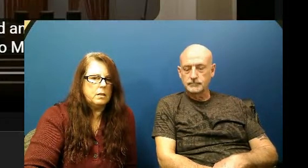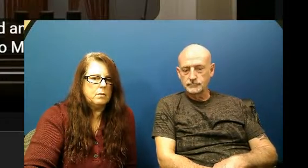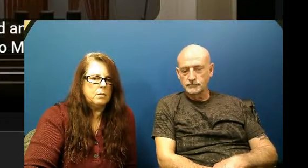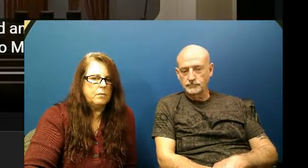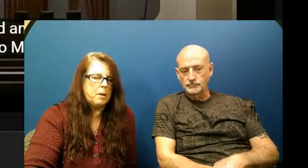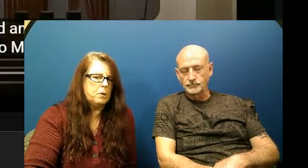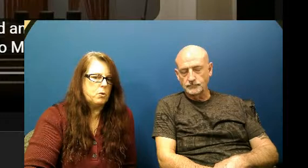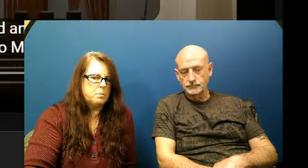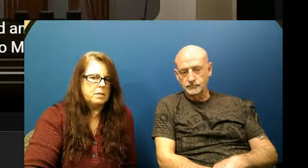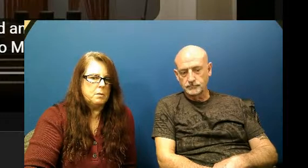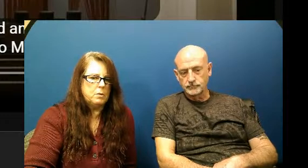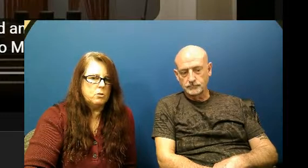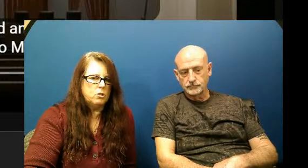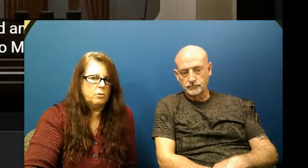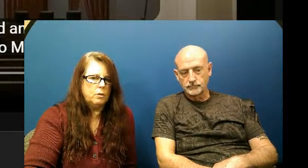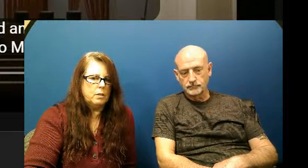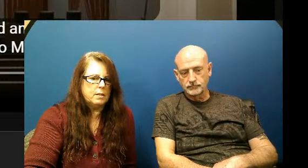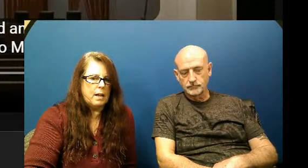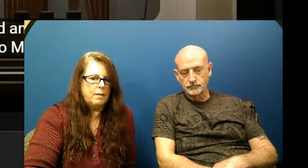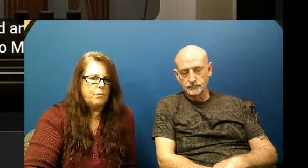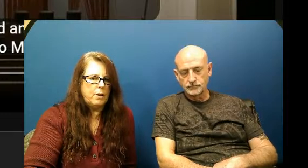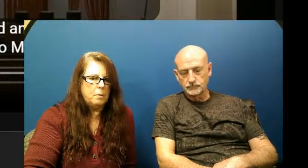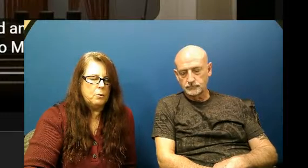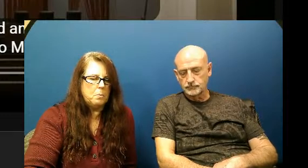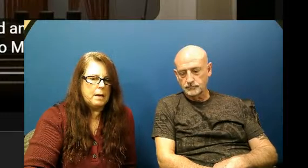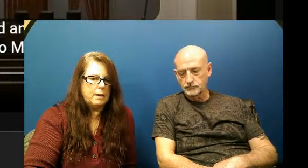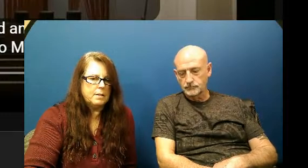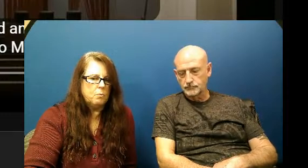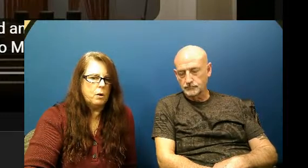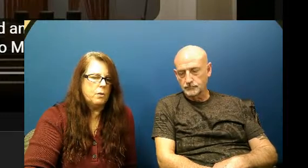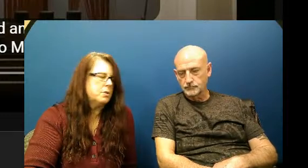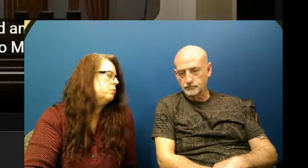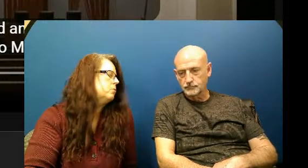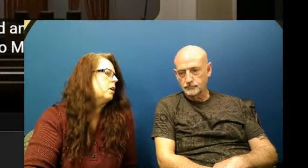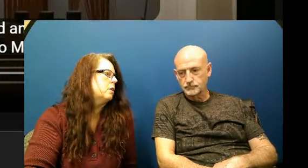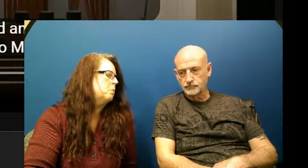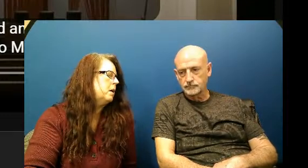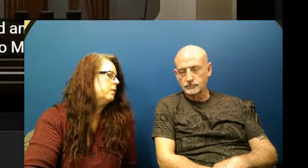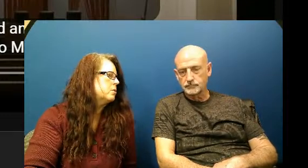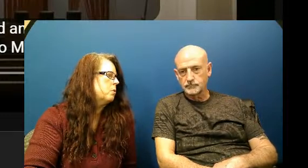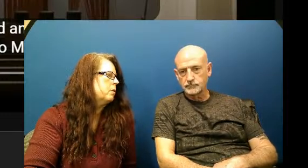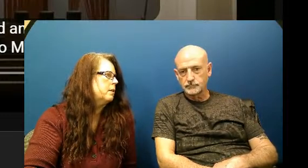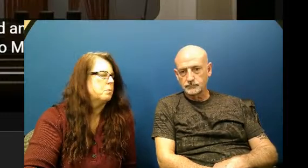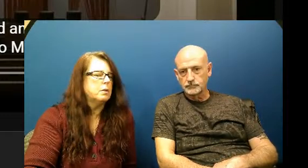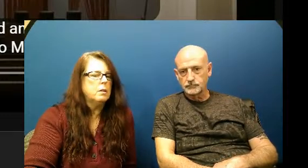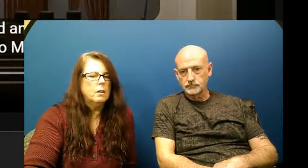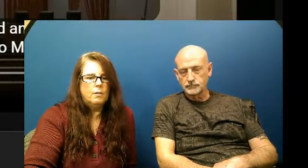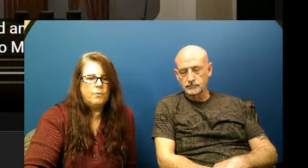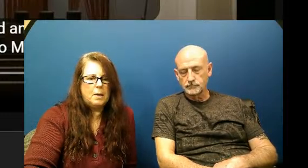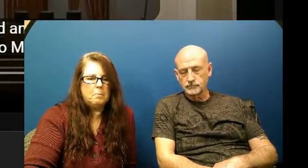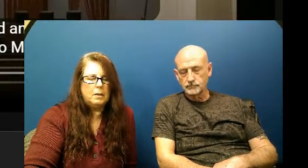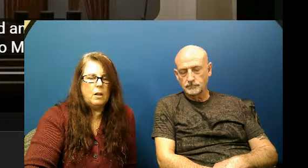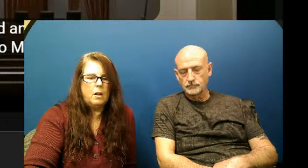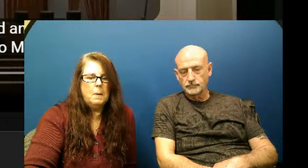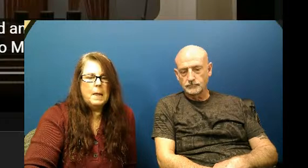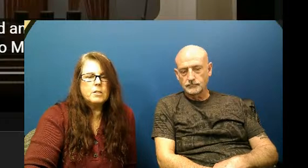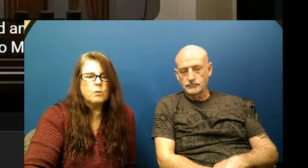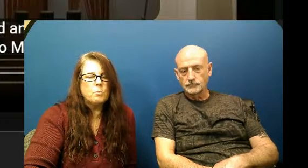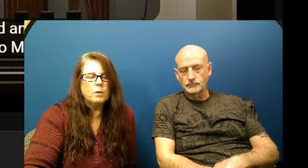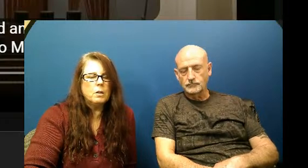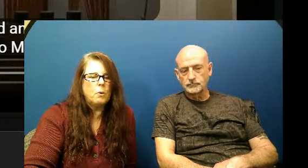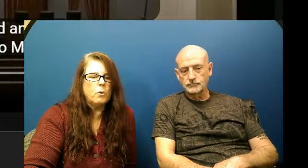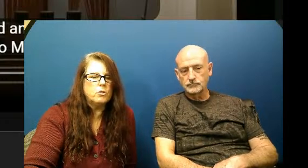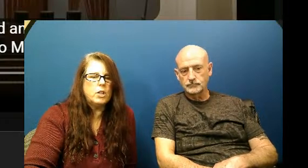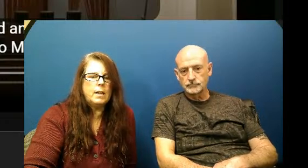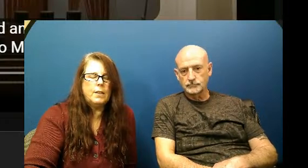said Family Court's messing with his children, his life up real bad. And I said, we're also talking about how this correlates with family law. So